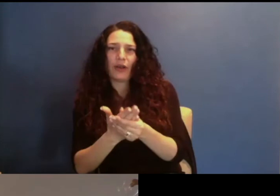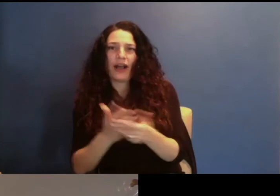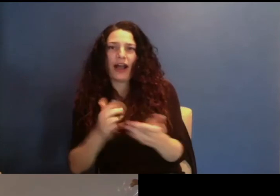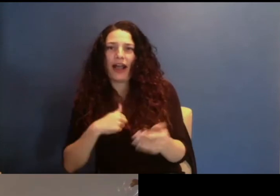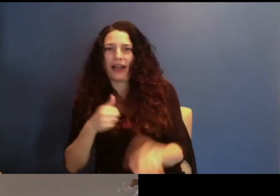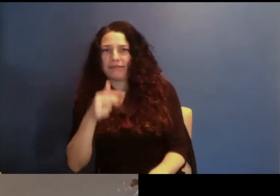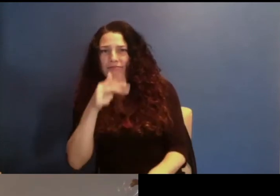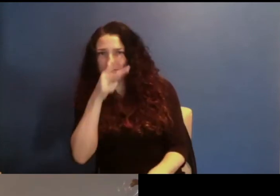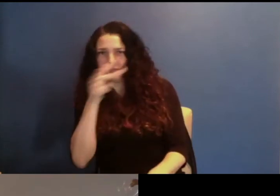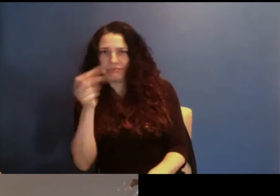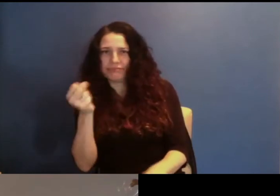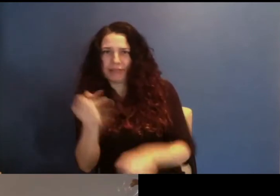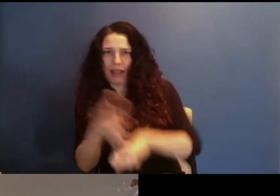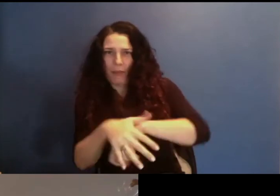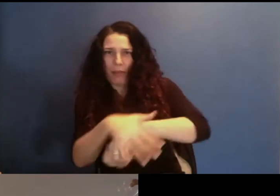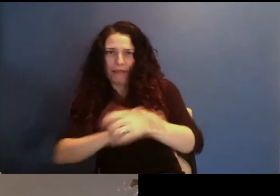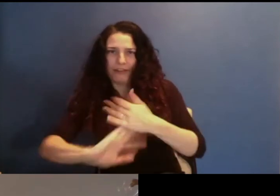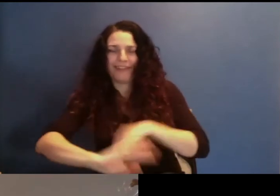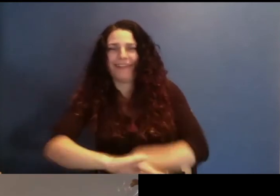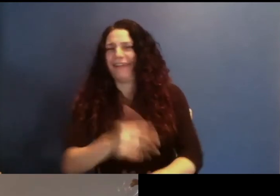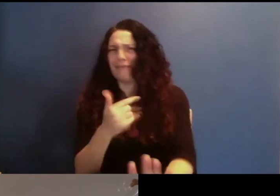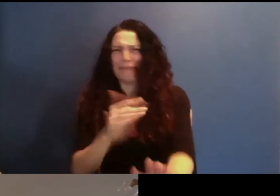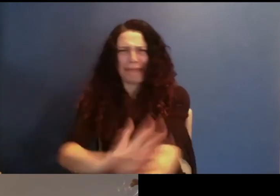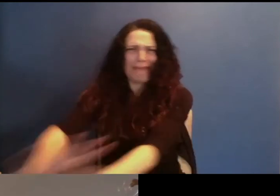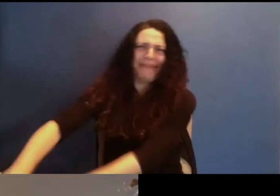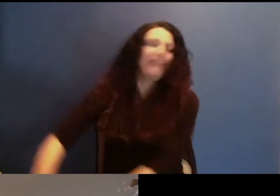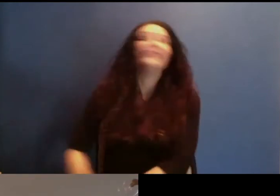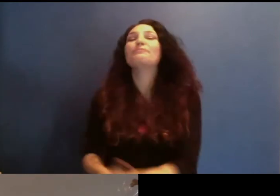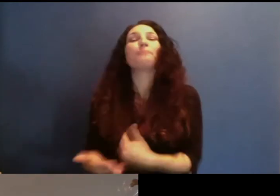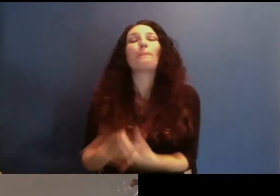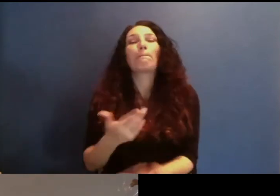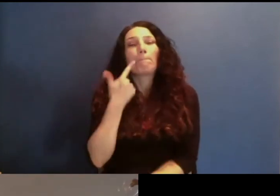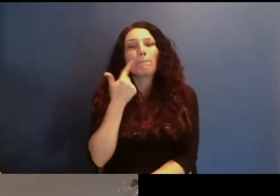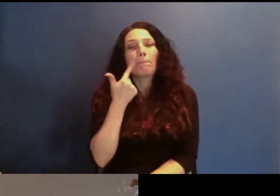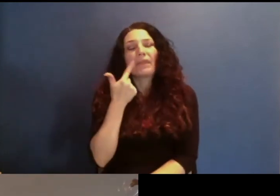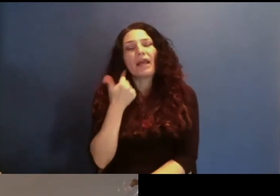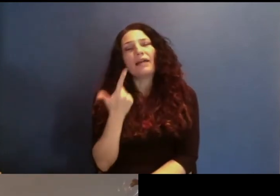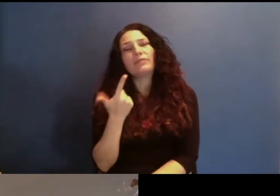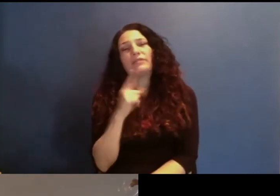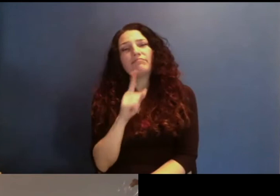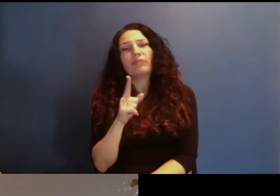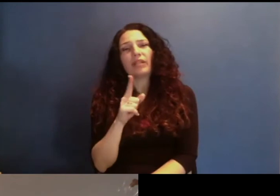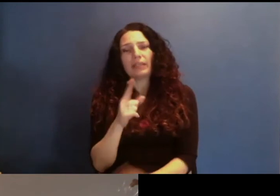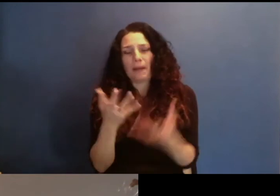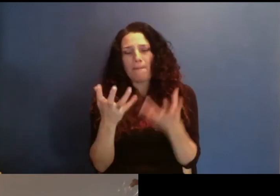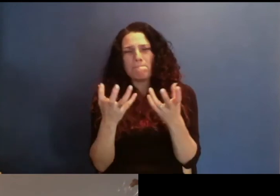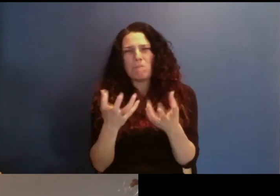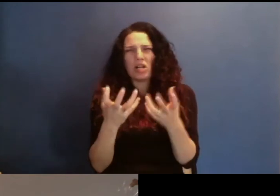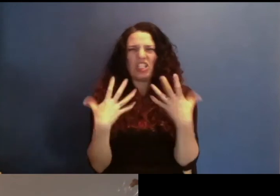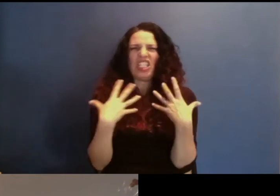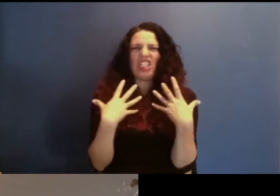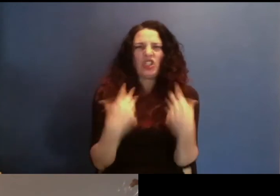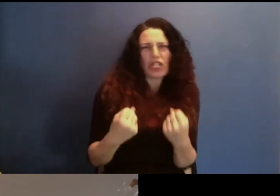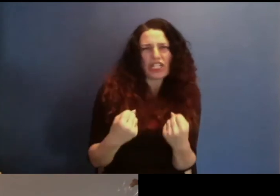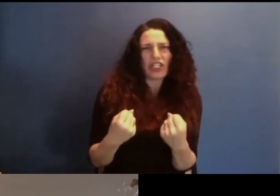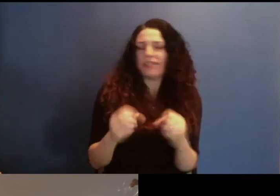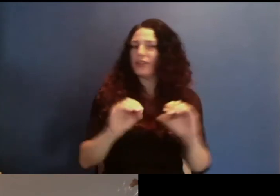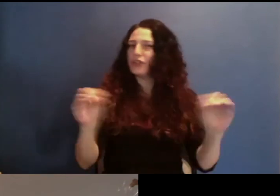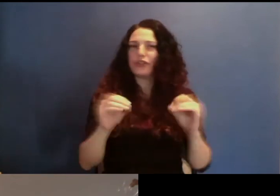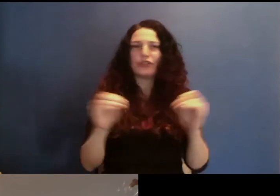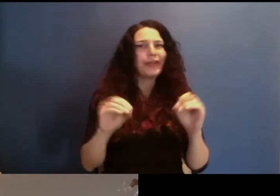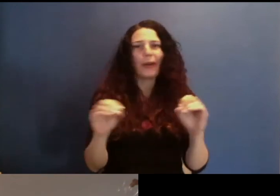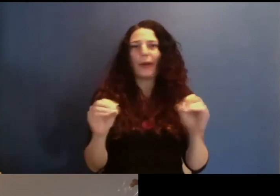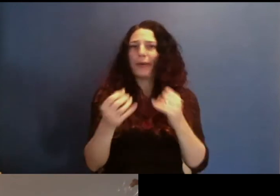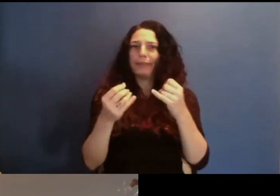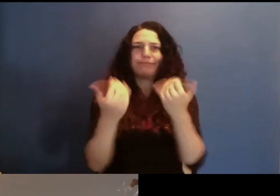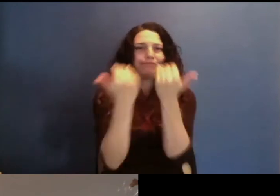like, I think that in terms of being ballsy and daring, I mean, there is no bounds. I don't know. I